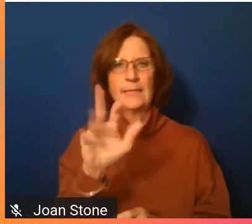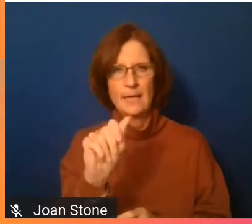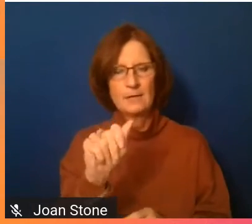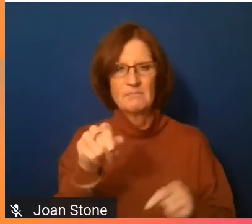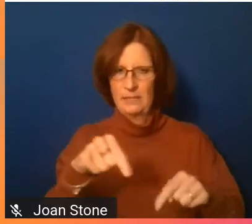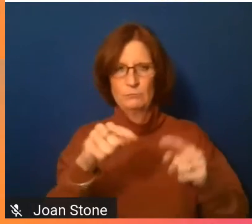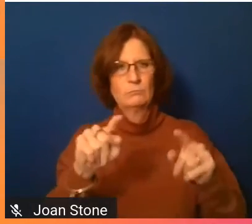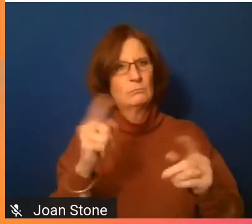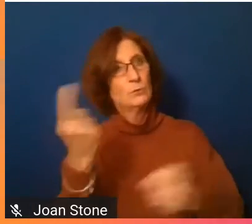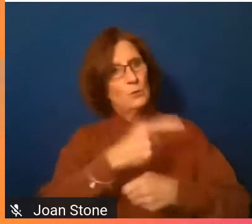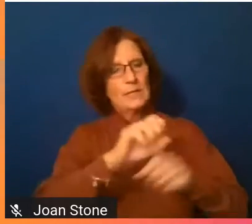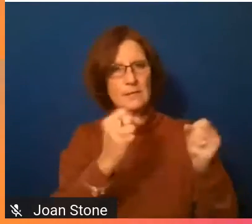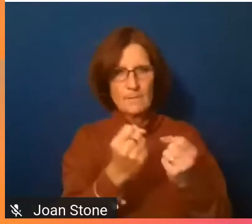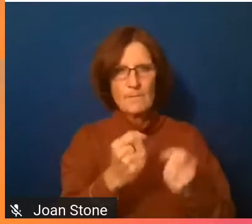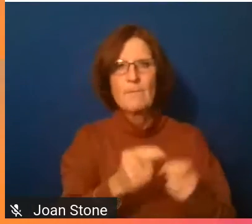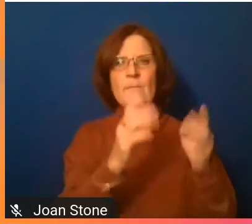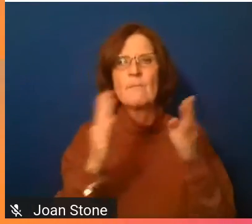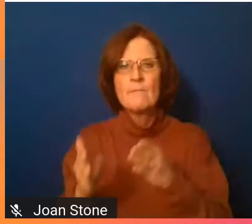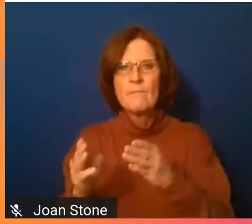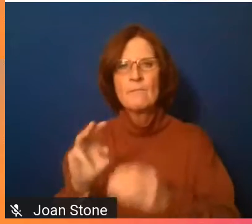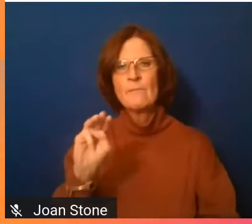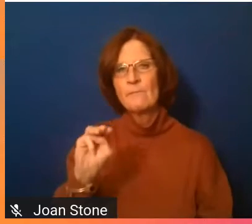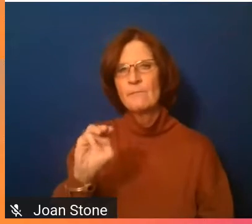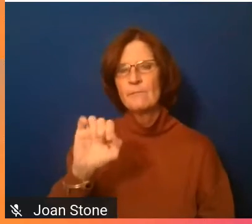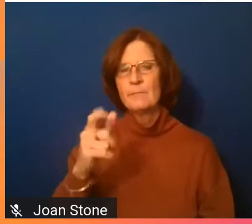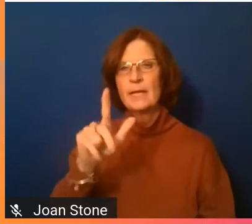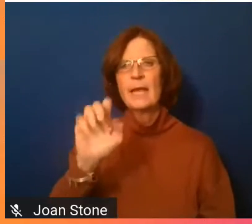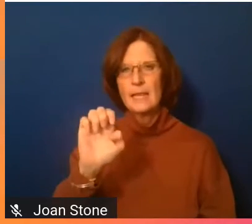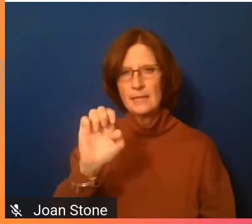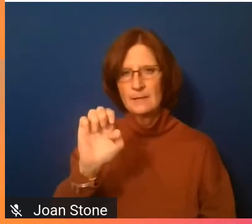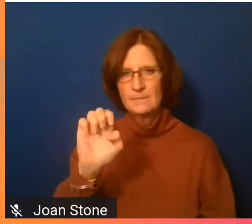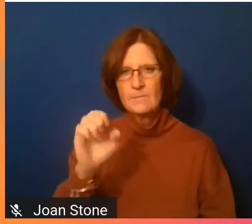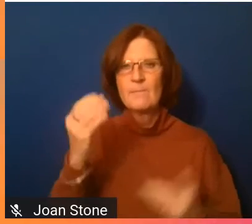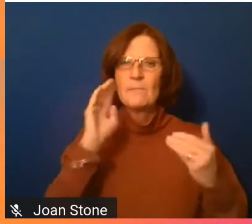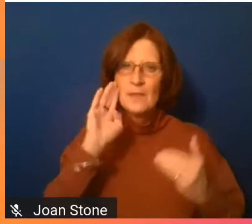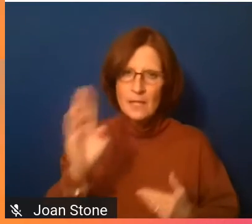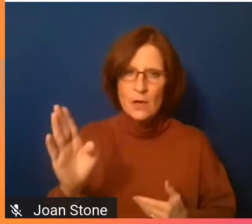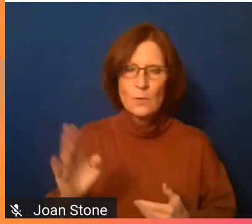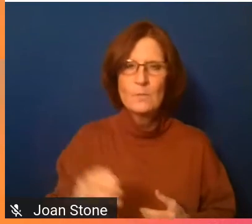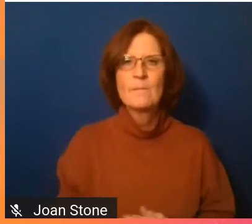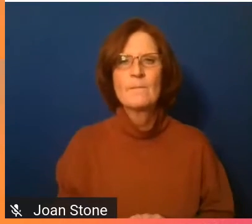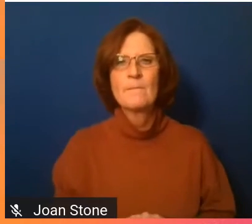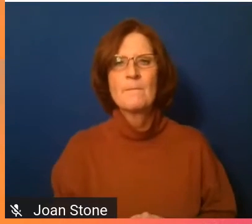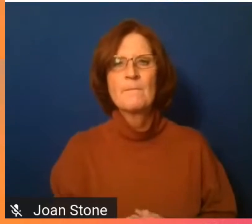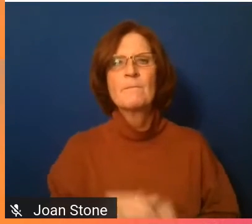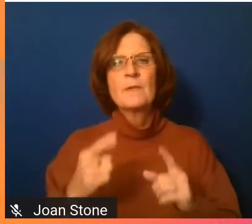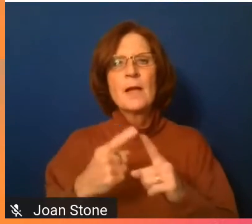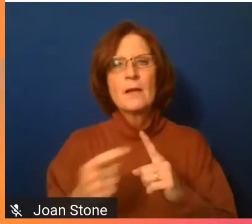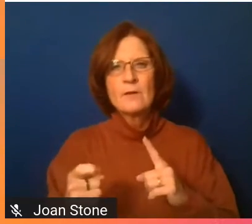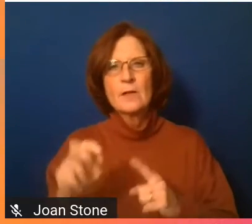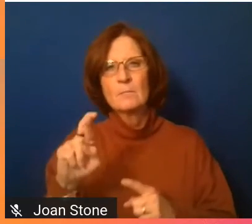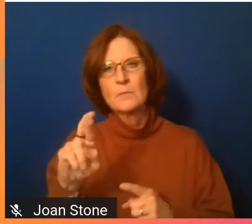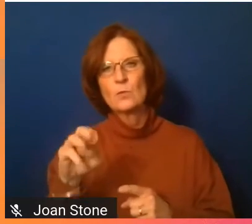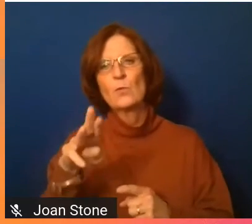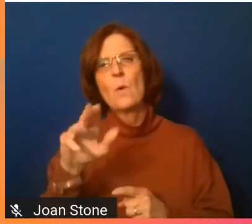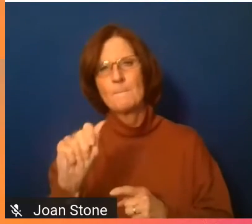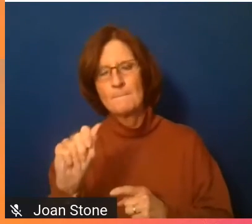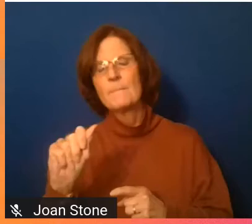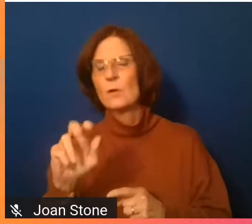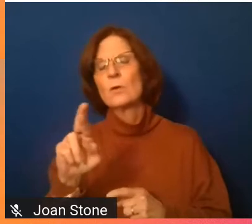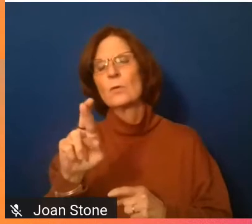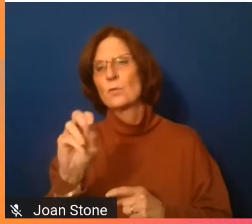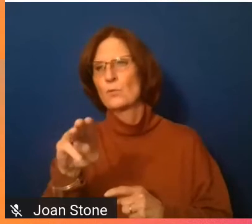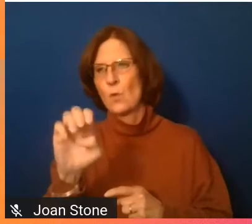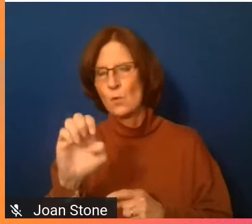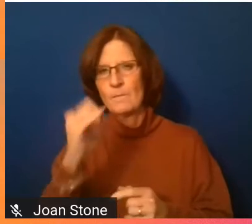Thank you. Michele? Hi, I'm Michele Bertini. I come from Roma, Italy. And